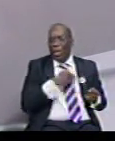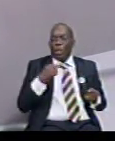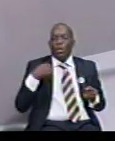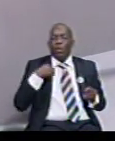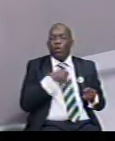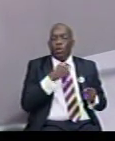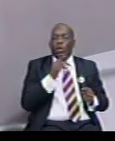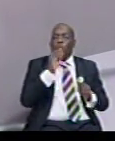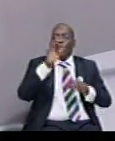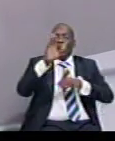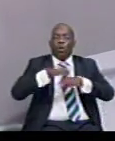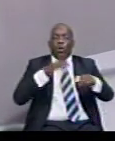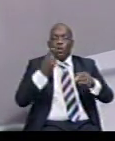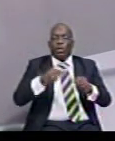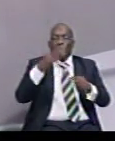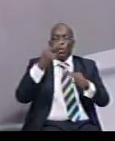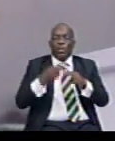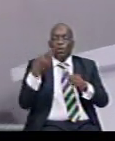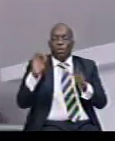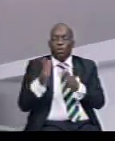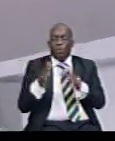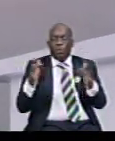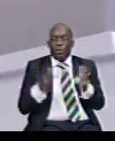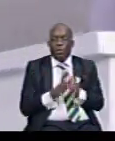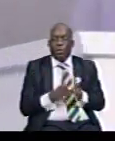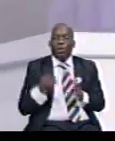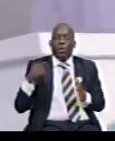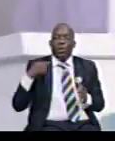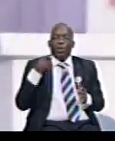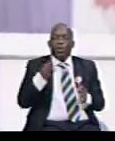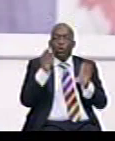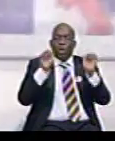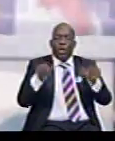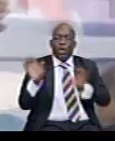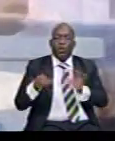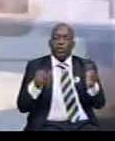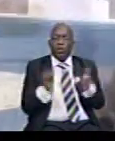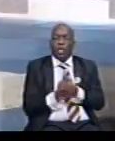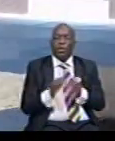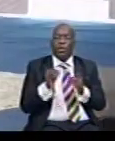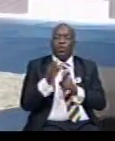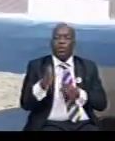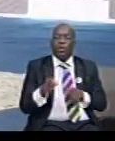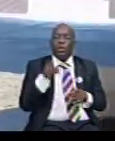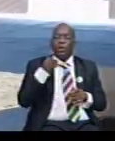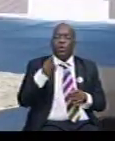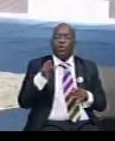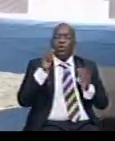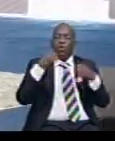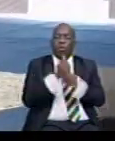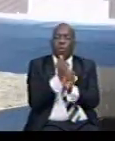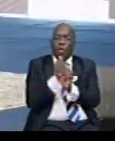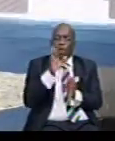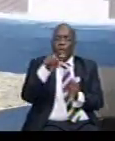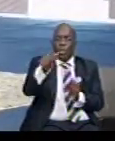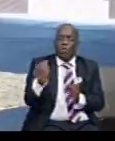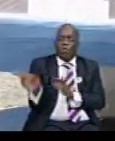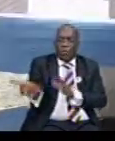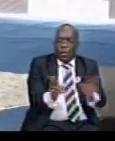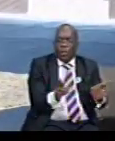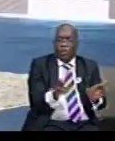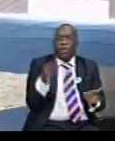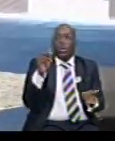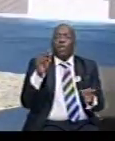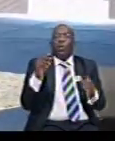of, you can do that too. It's just that I make myself available. And as you make yourself available,